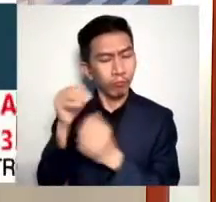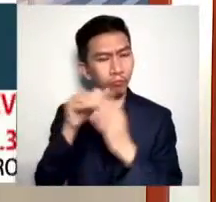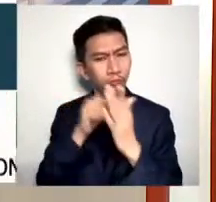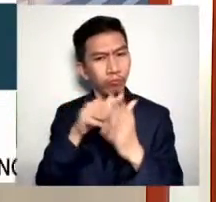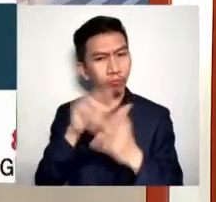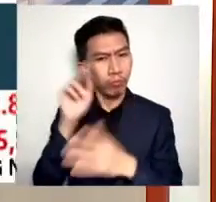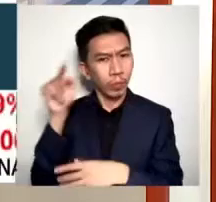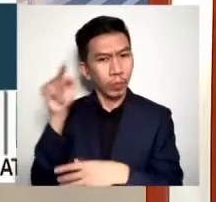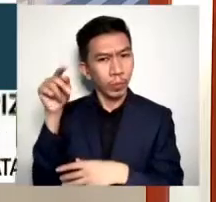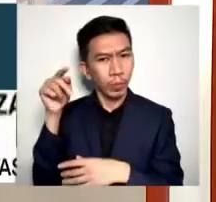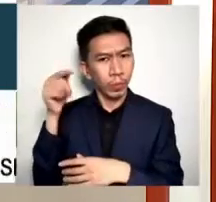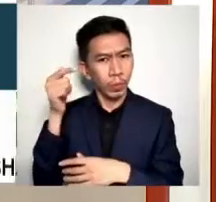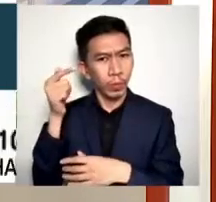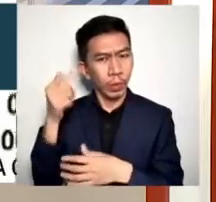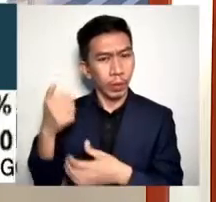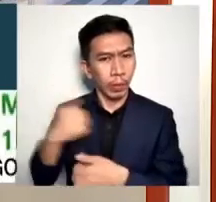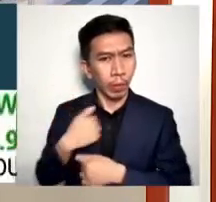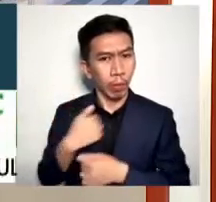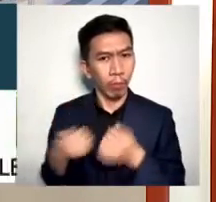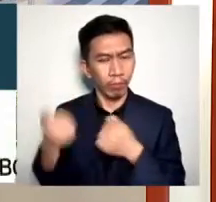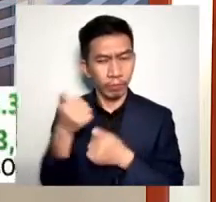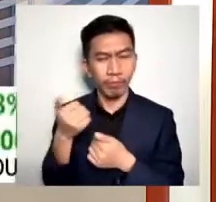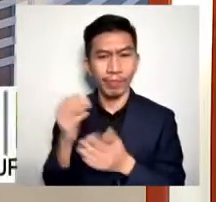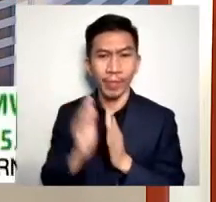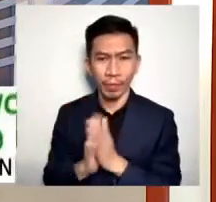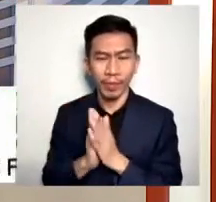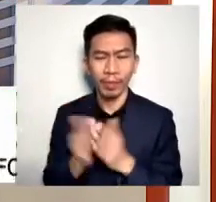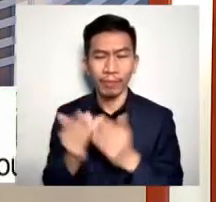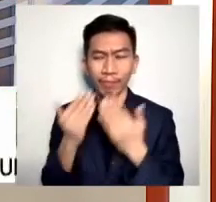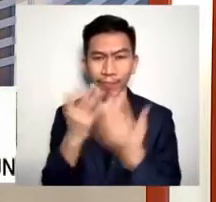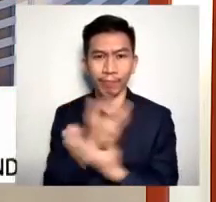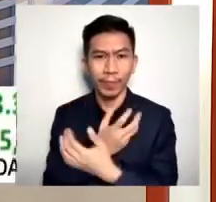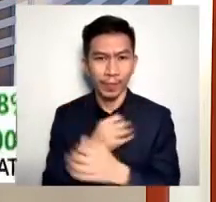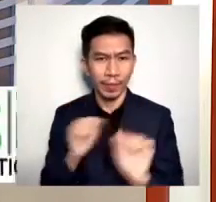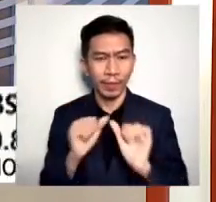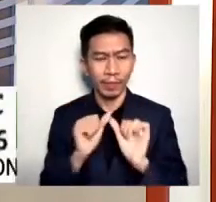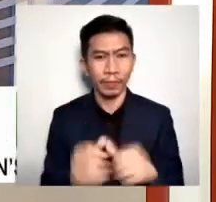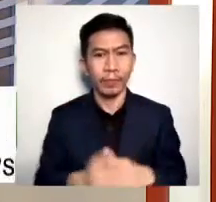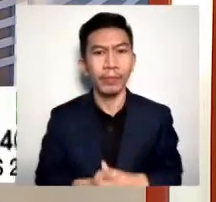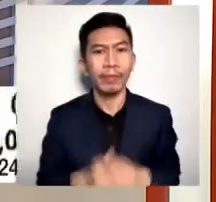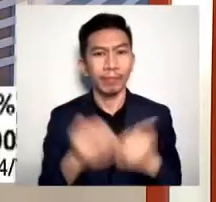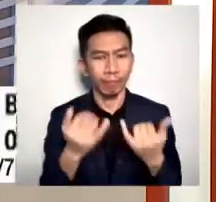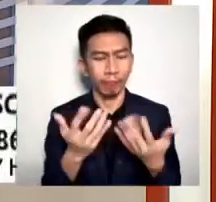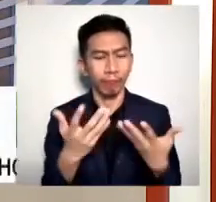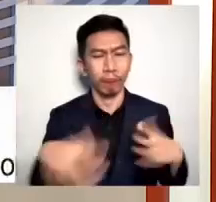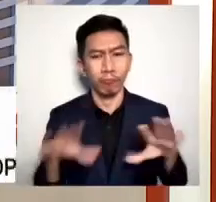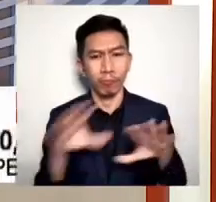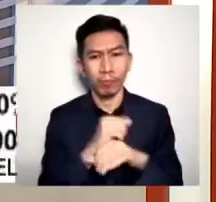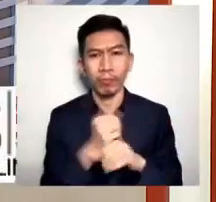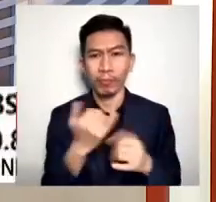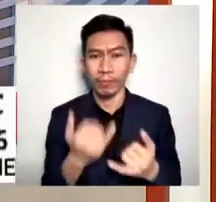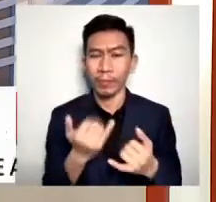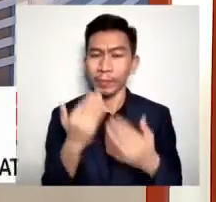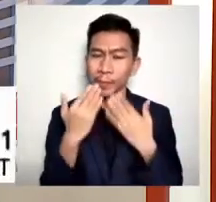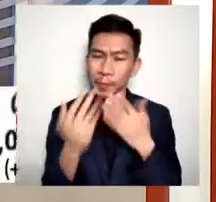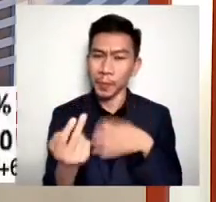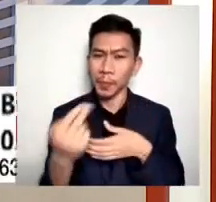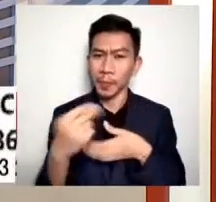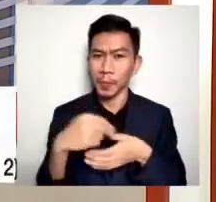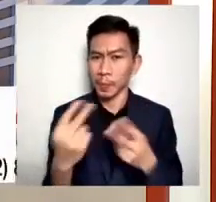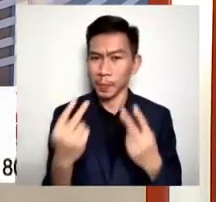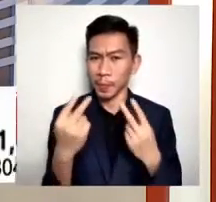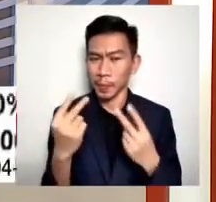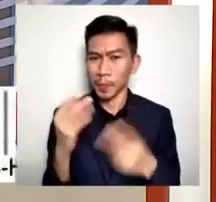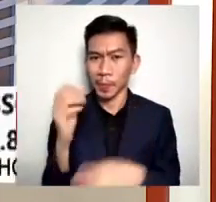keep safe. Thank you so much. Take care. And that'll do it for today. Thank you for joining us. I'm Carmina Constantino. If you